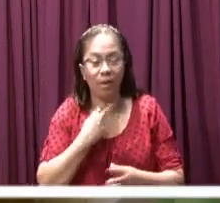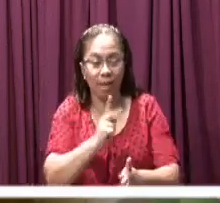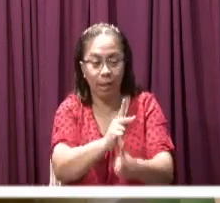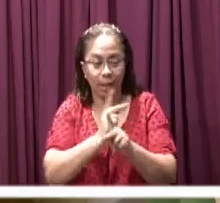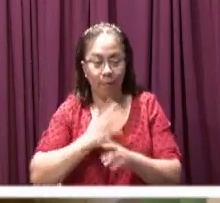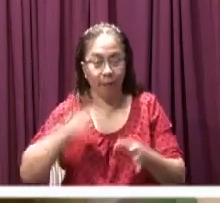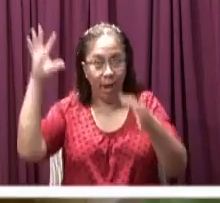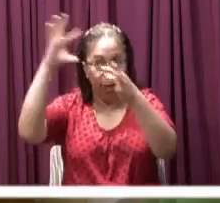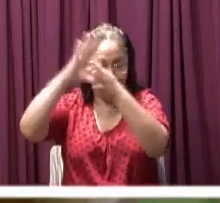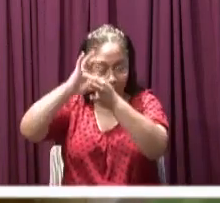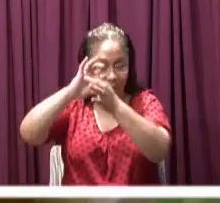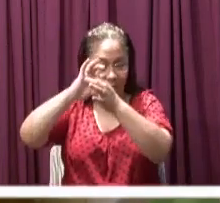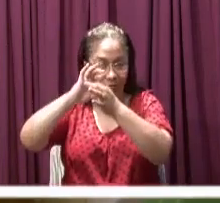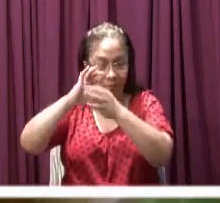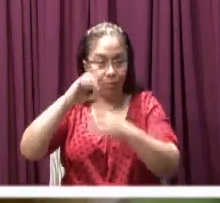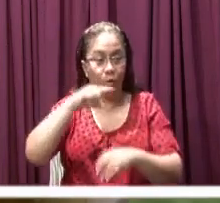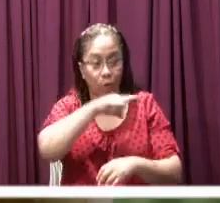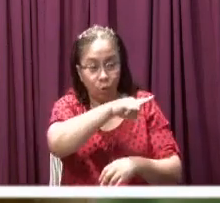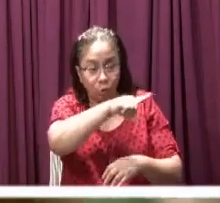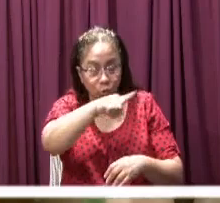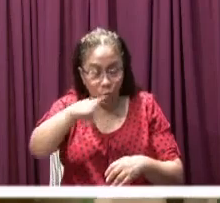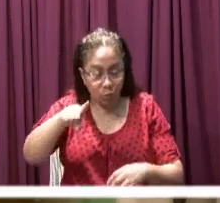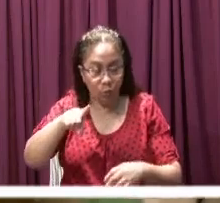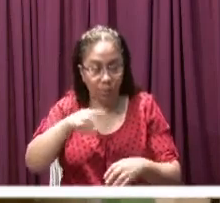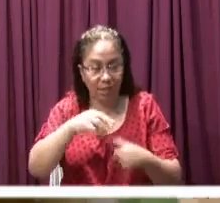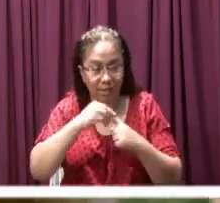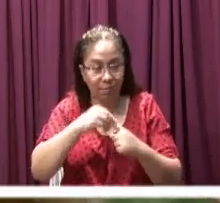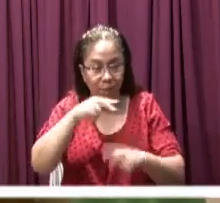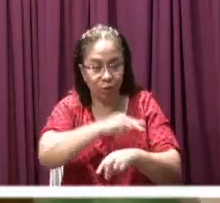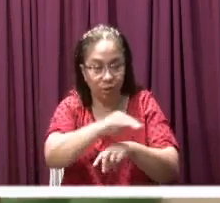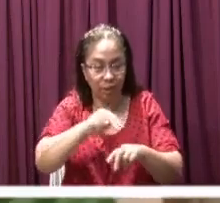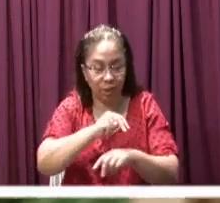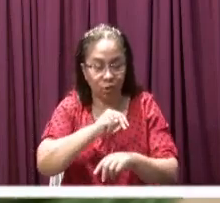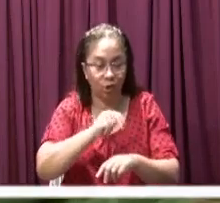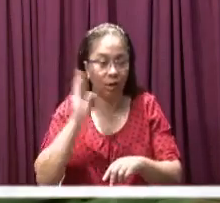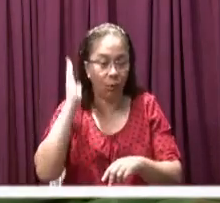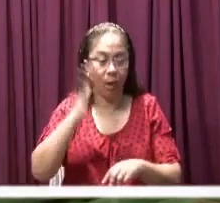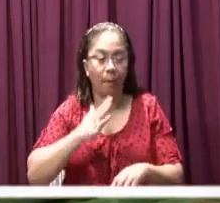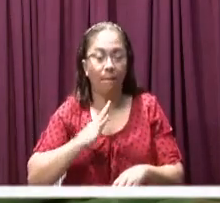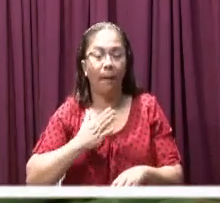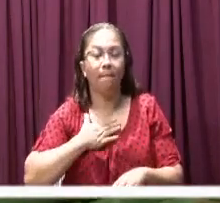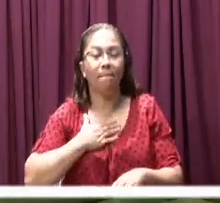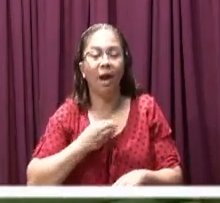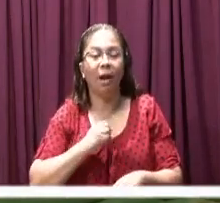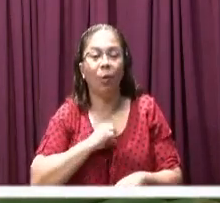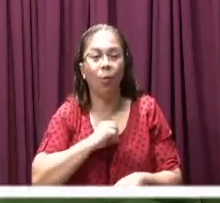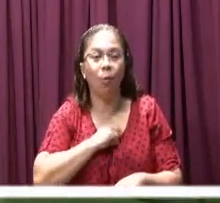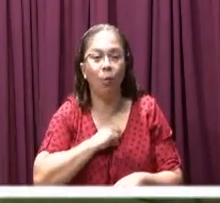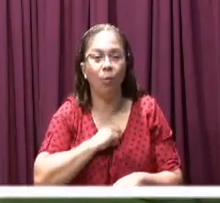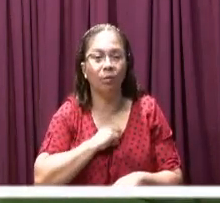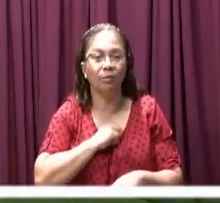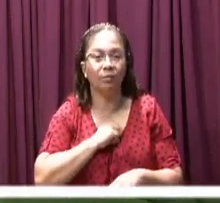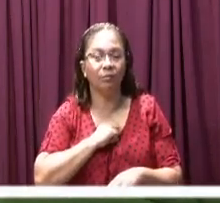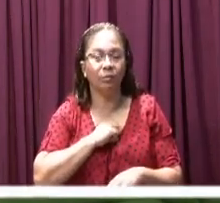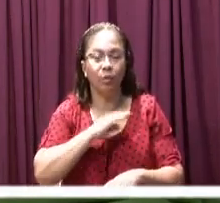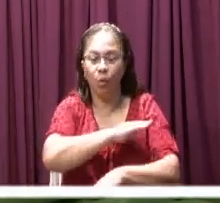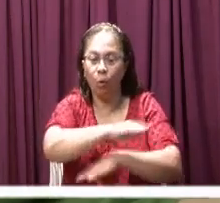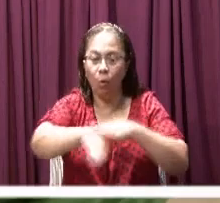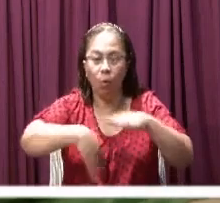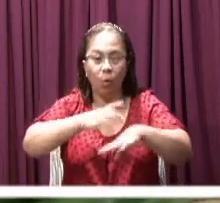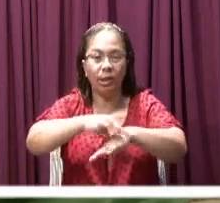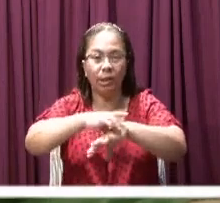fast to my commandments, you of all the nations shall be my very own, for all the earth is